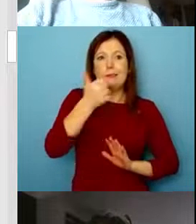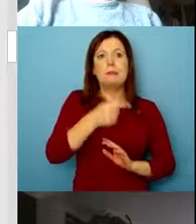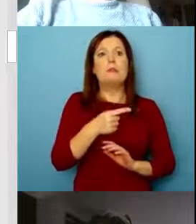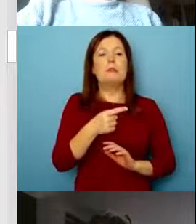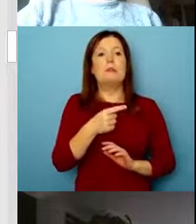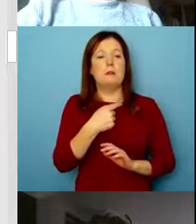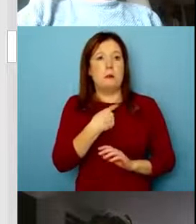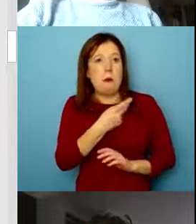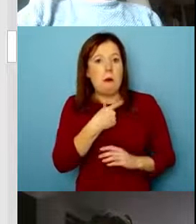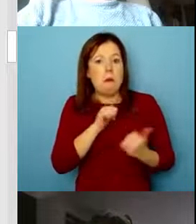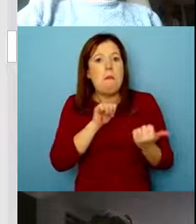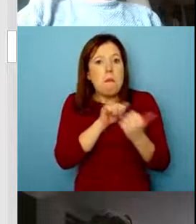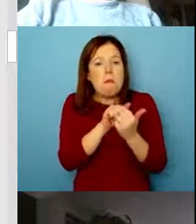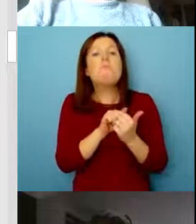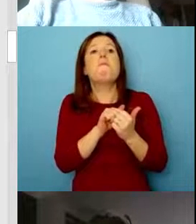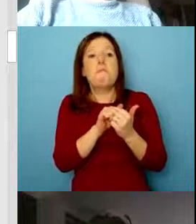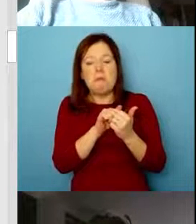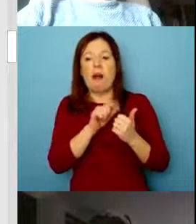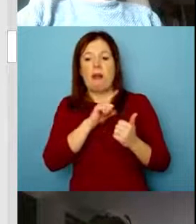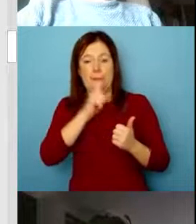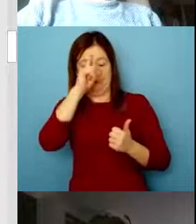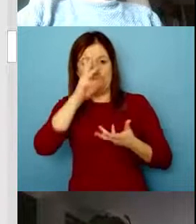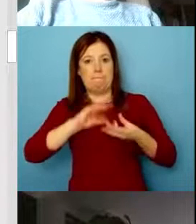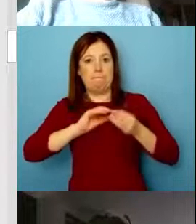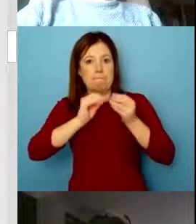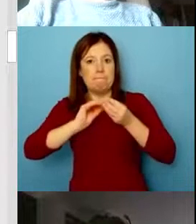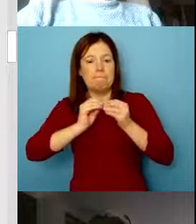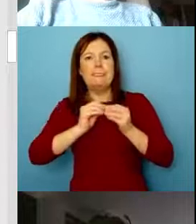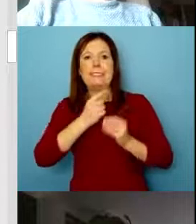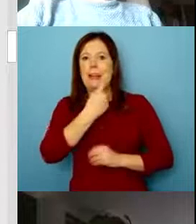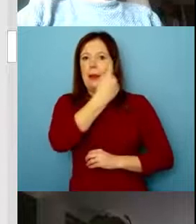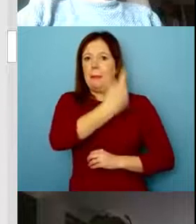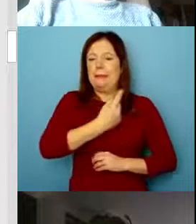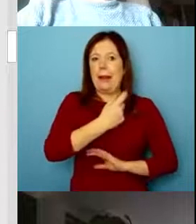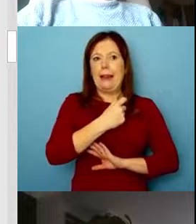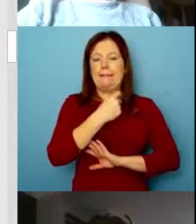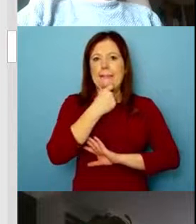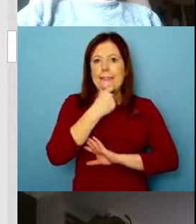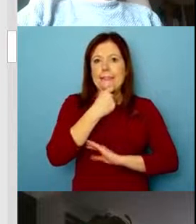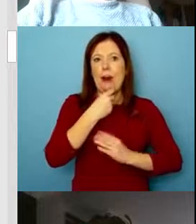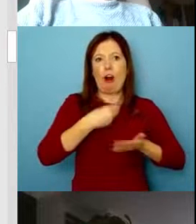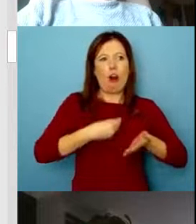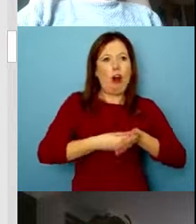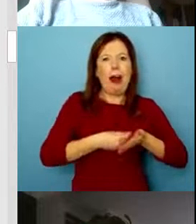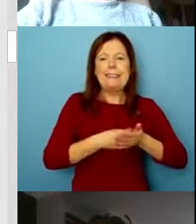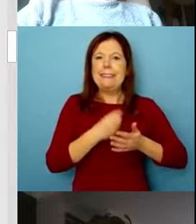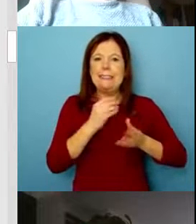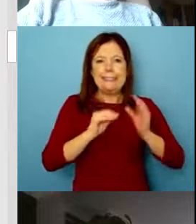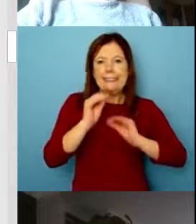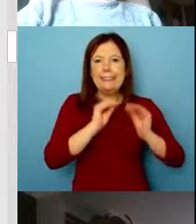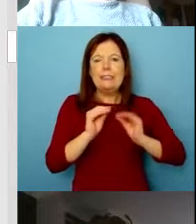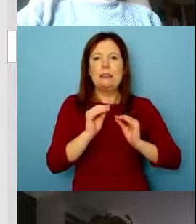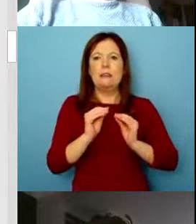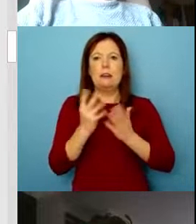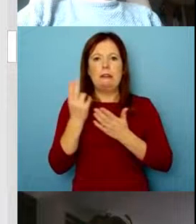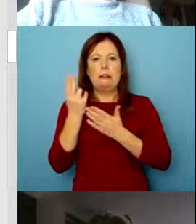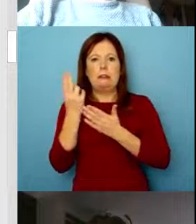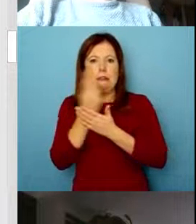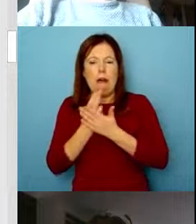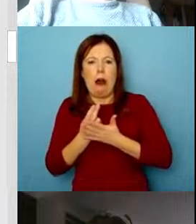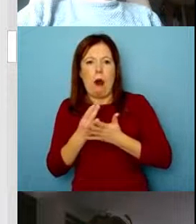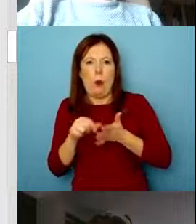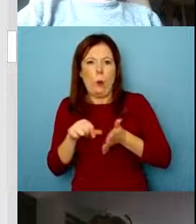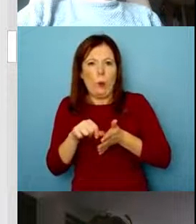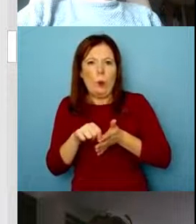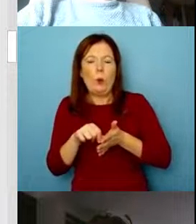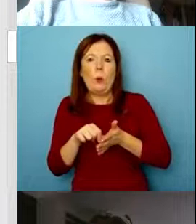to implement these innovations themselves because of cost, because of design resource, etc. So helping